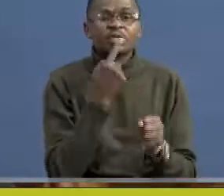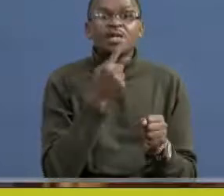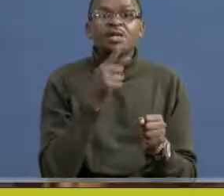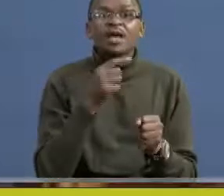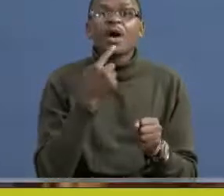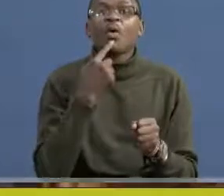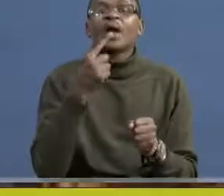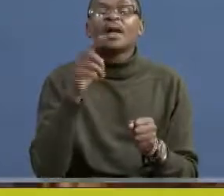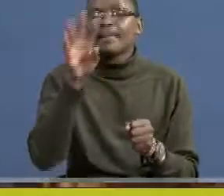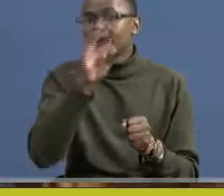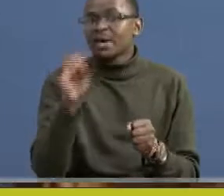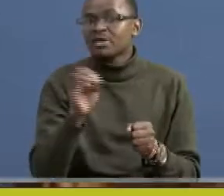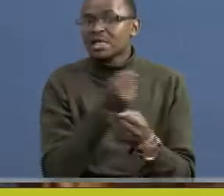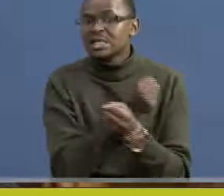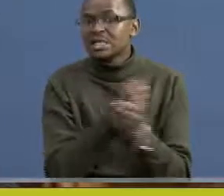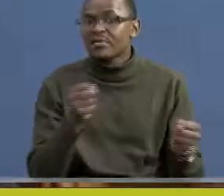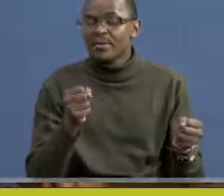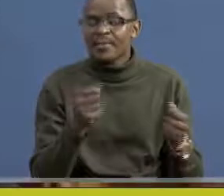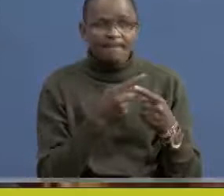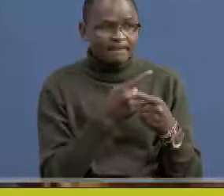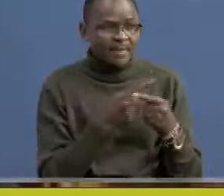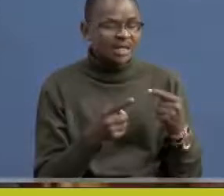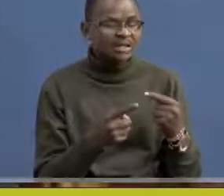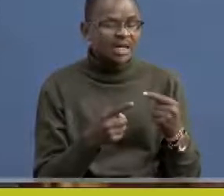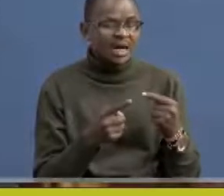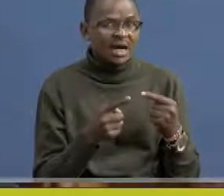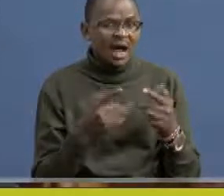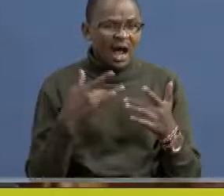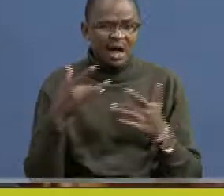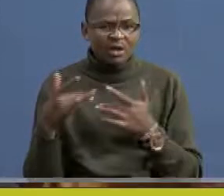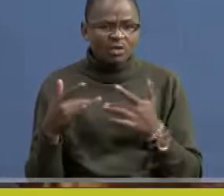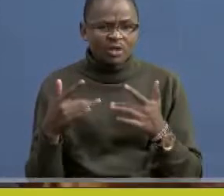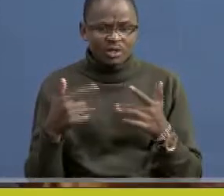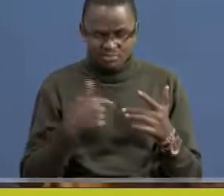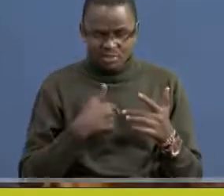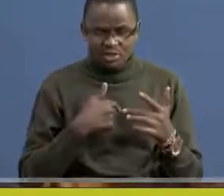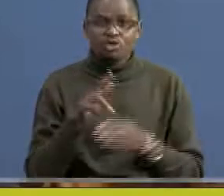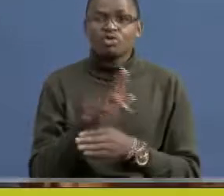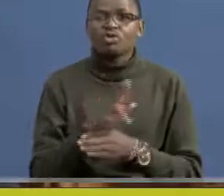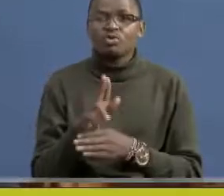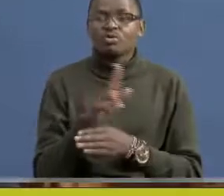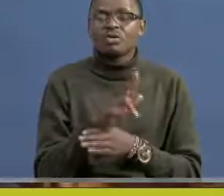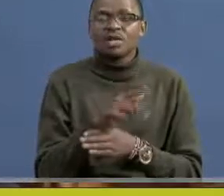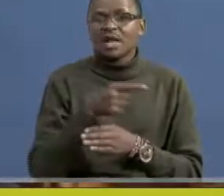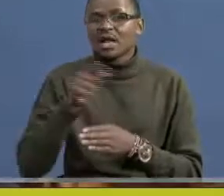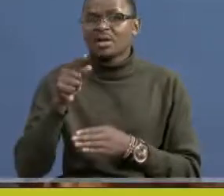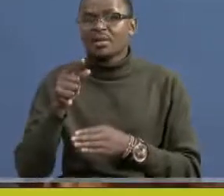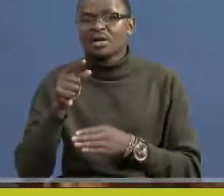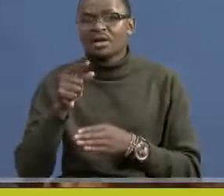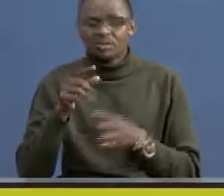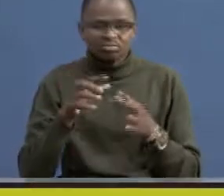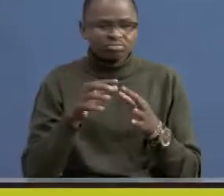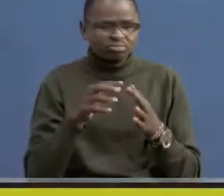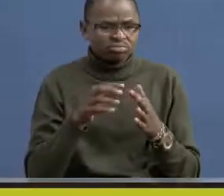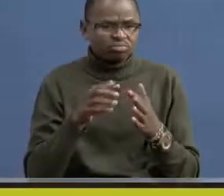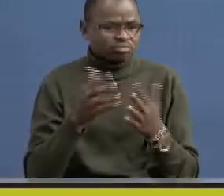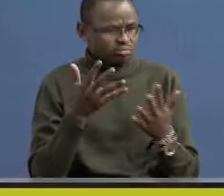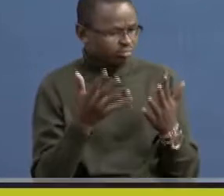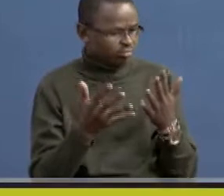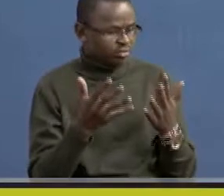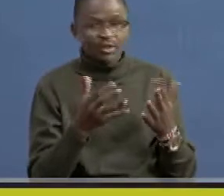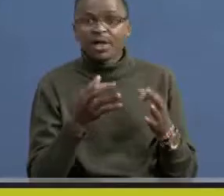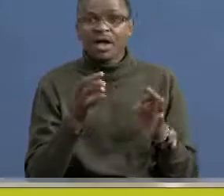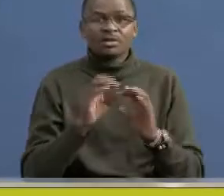100% safe. But kulingana na vile mimi nimeitumia na nikaenda nikapimwa, nimekuta